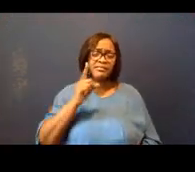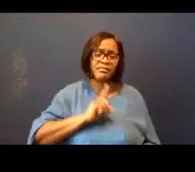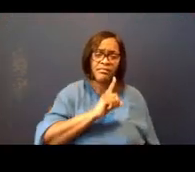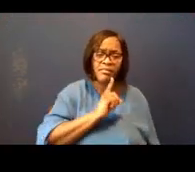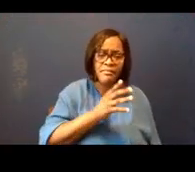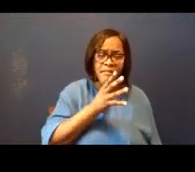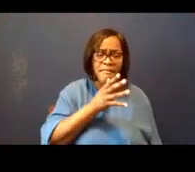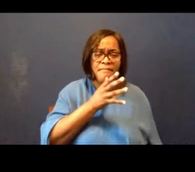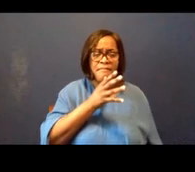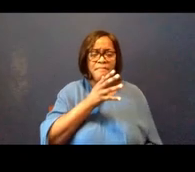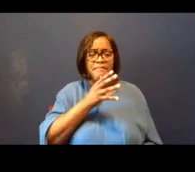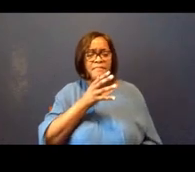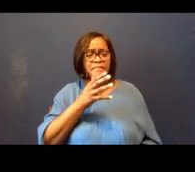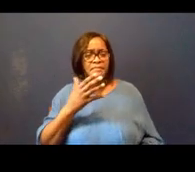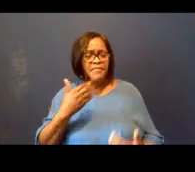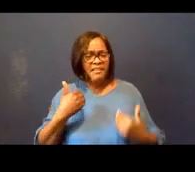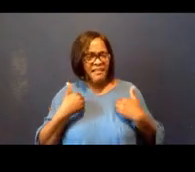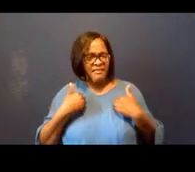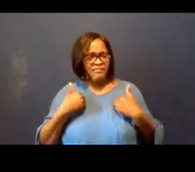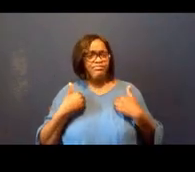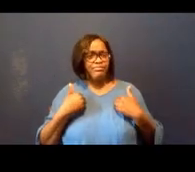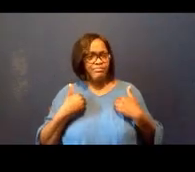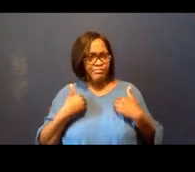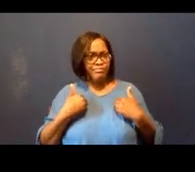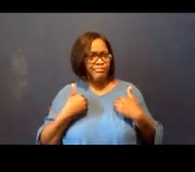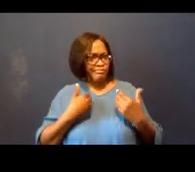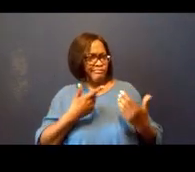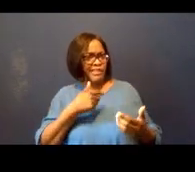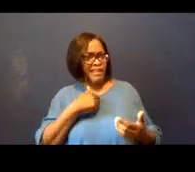I grew up in a